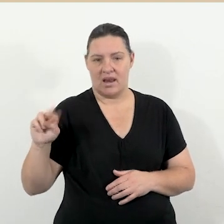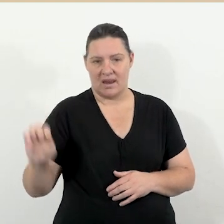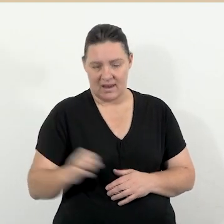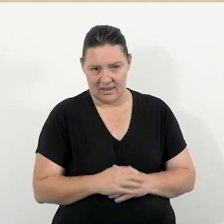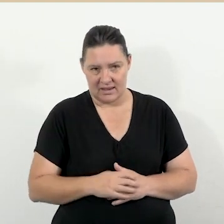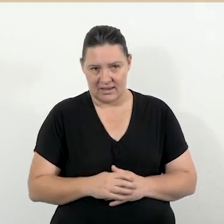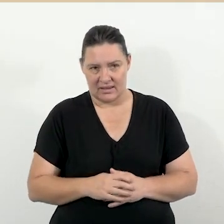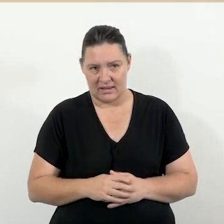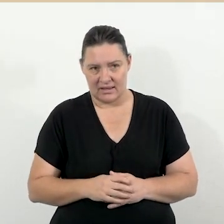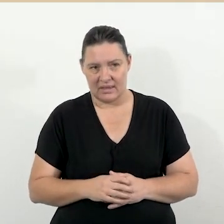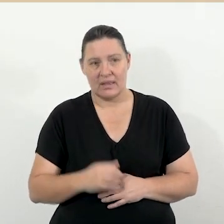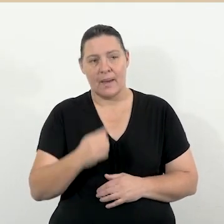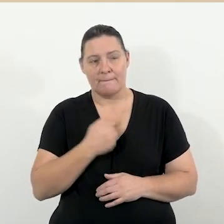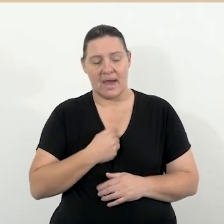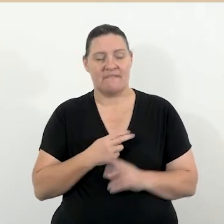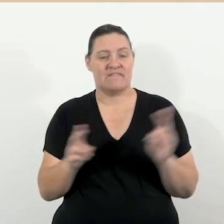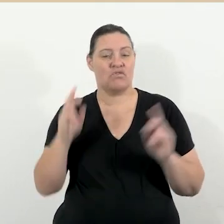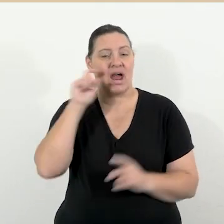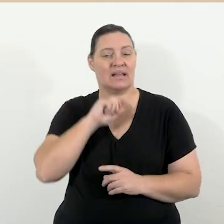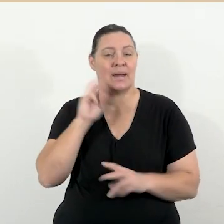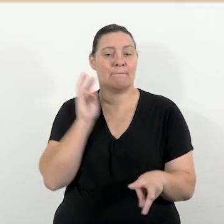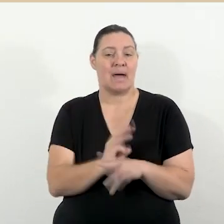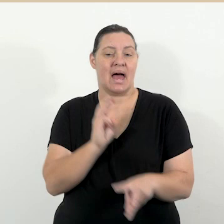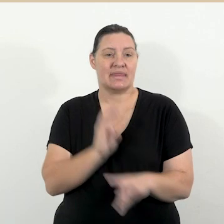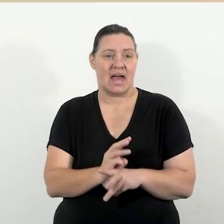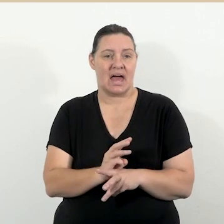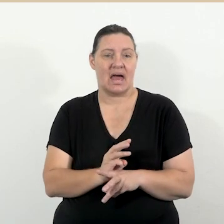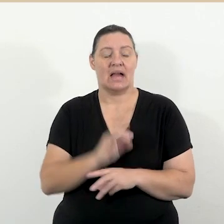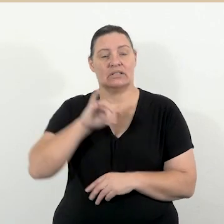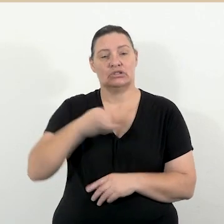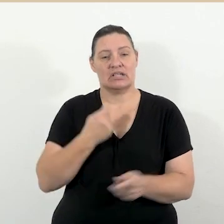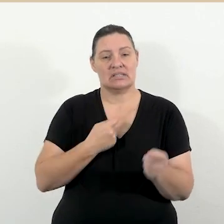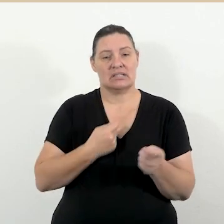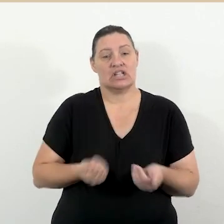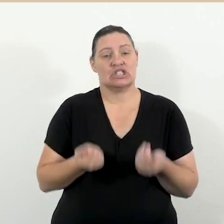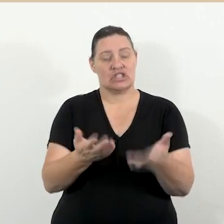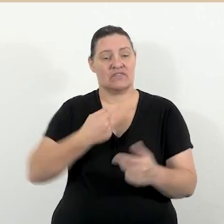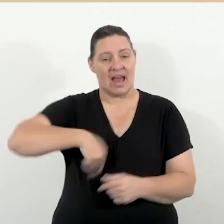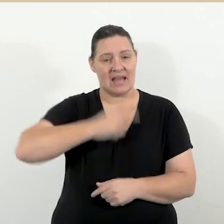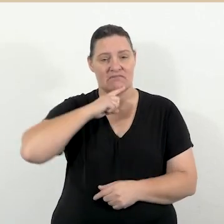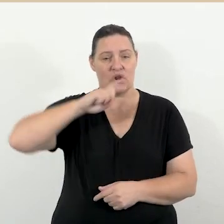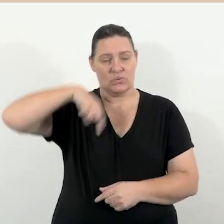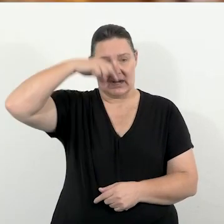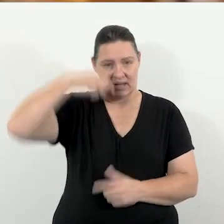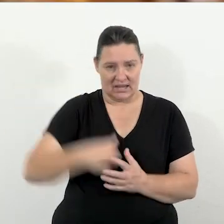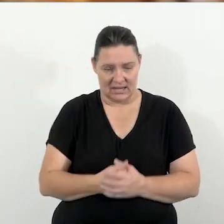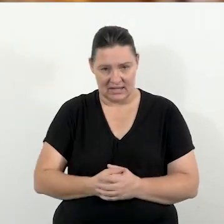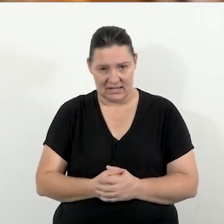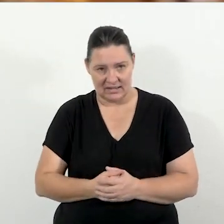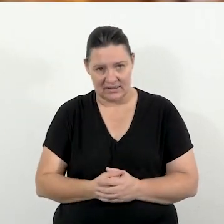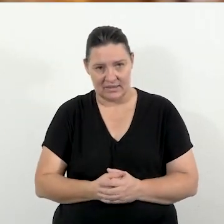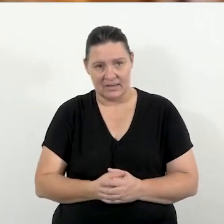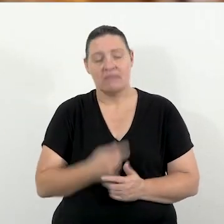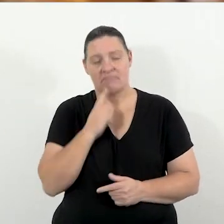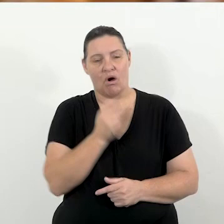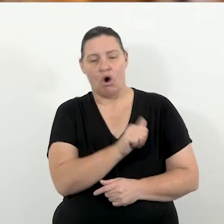see that my very elderly mother just served us noodles is an easy way to